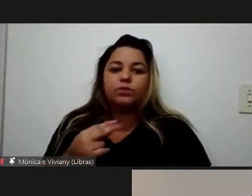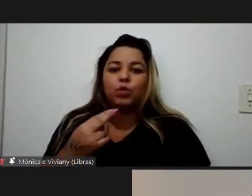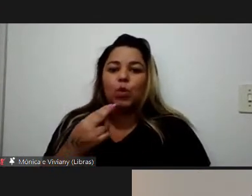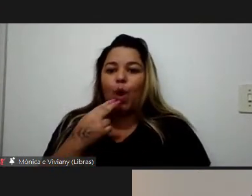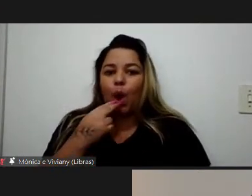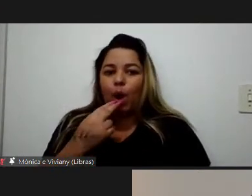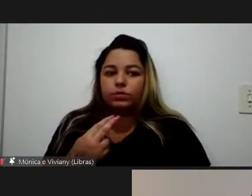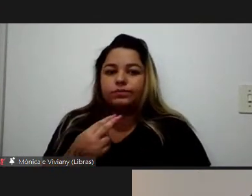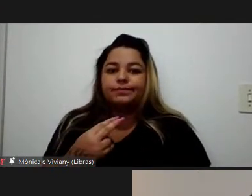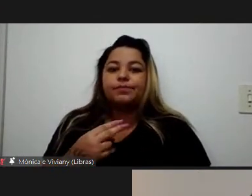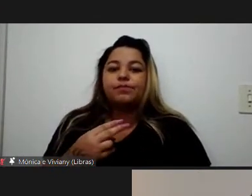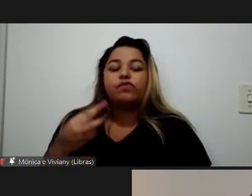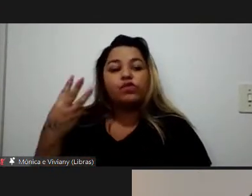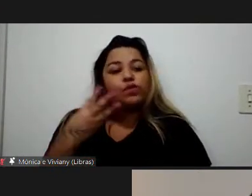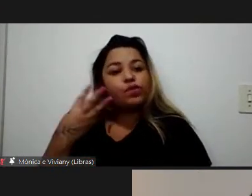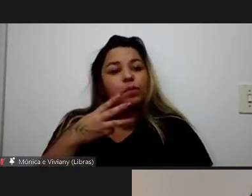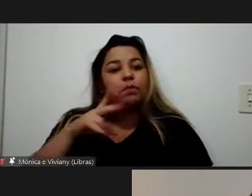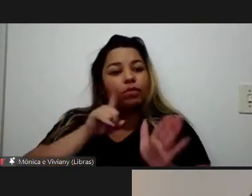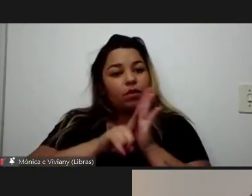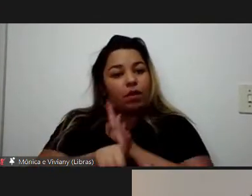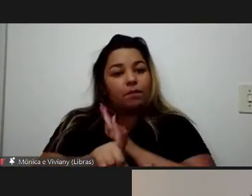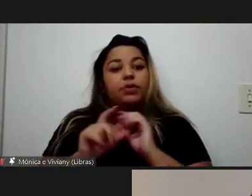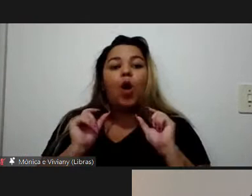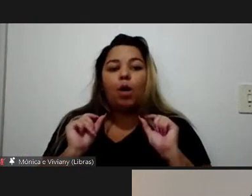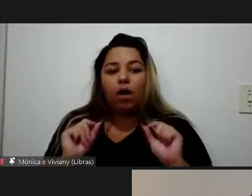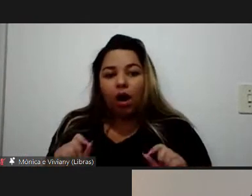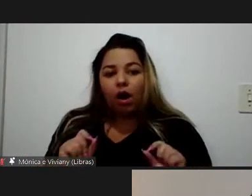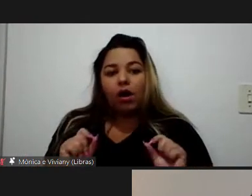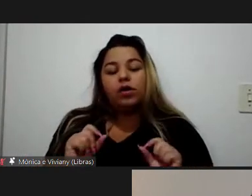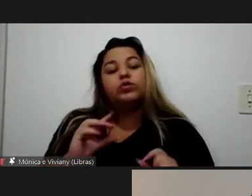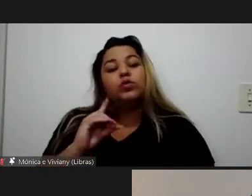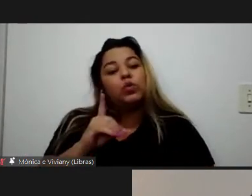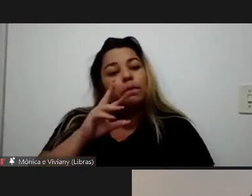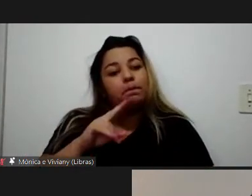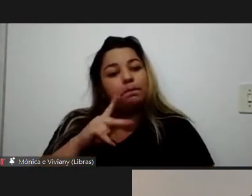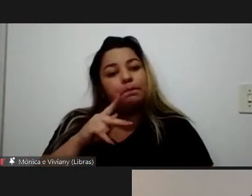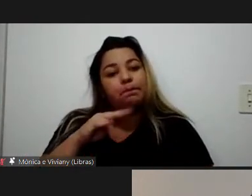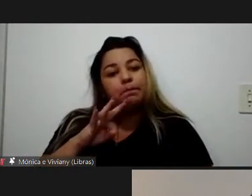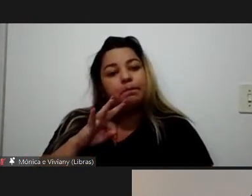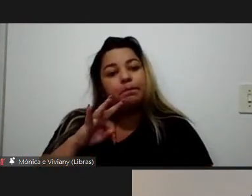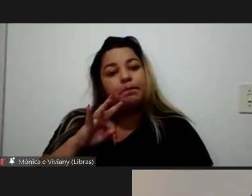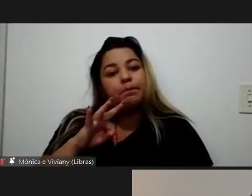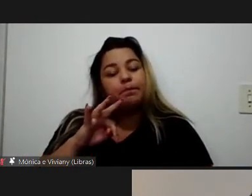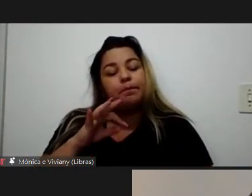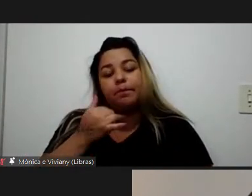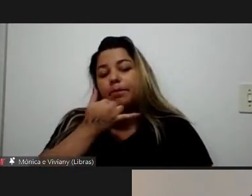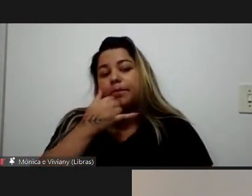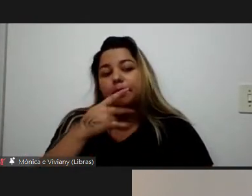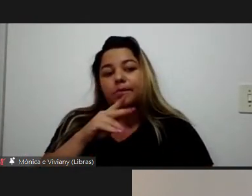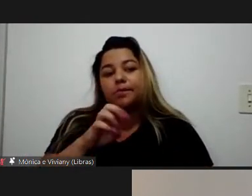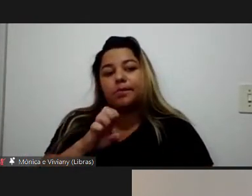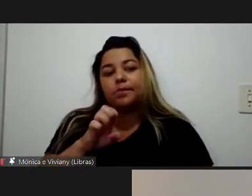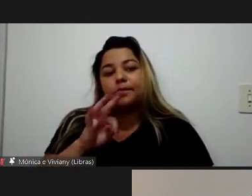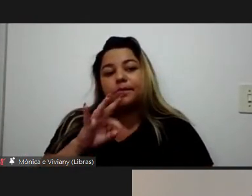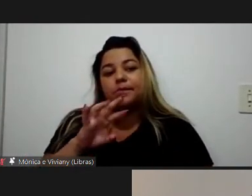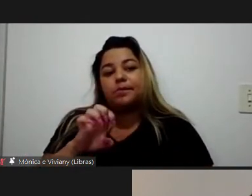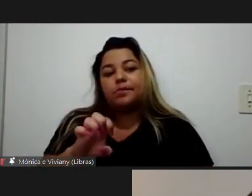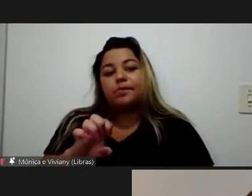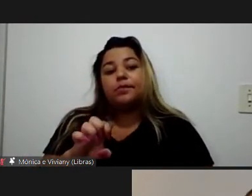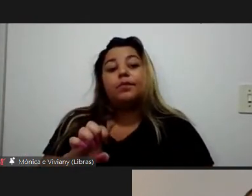without dietitians? And the third one, I would like to ask